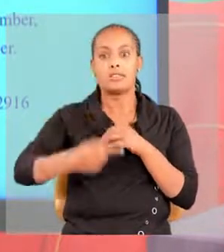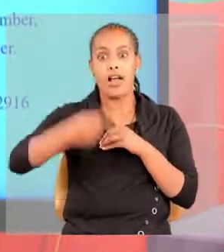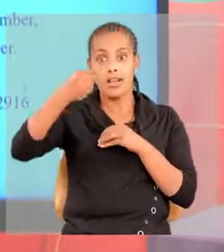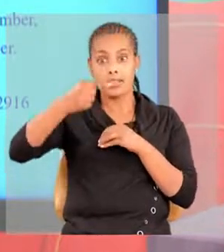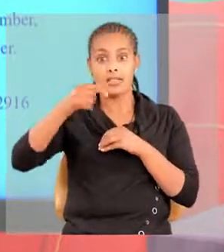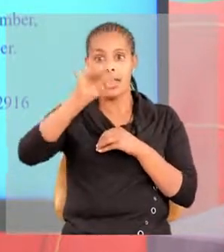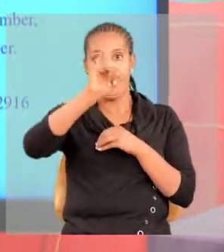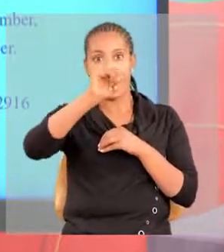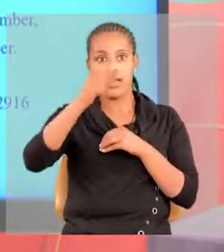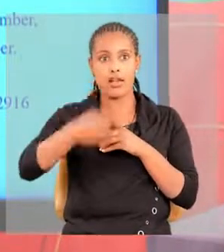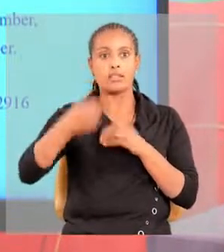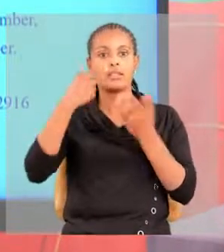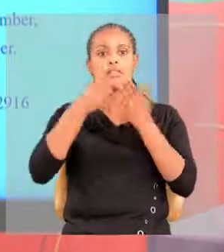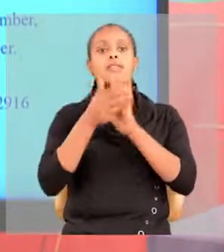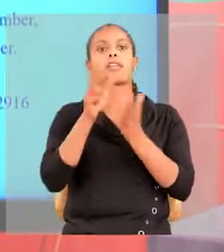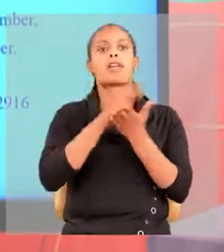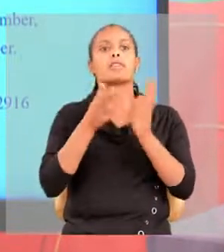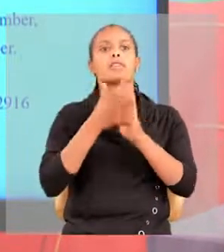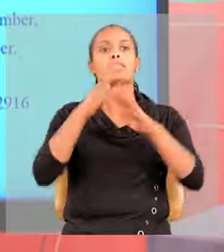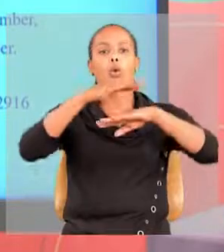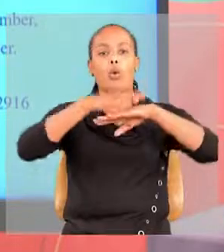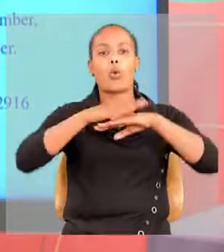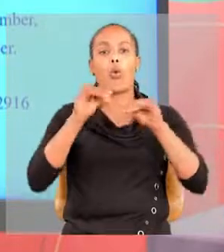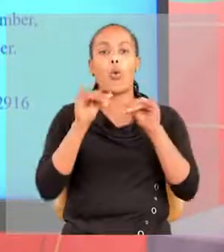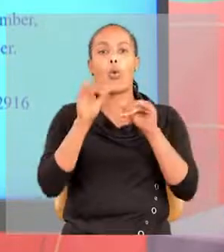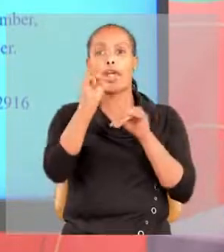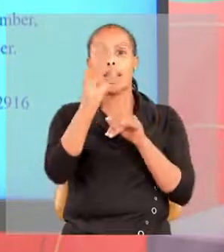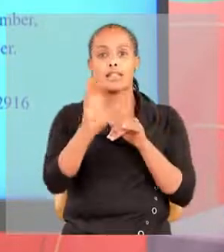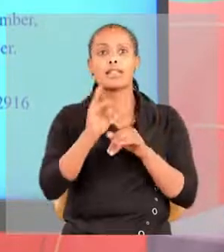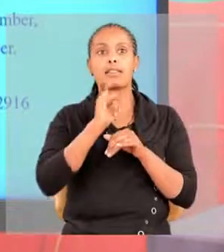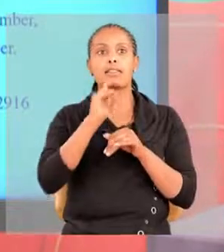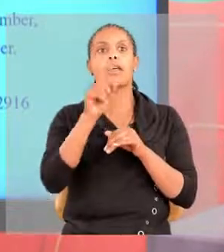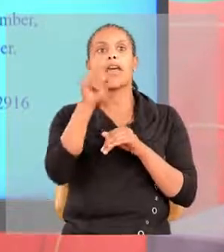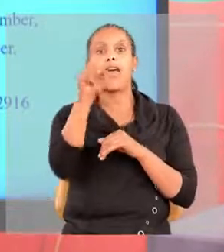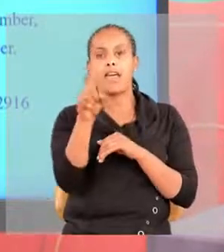gas. For this reaction, the equilibrium constant Kc is